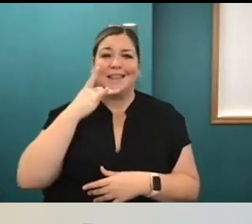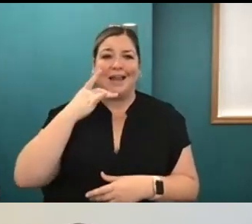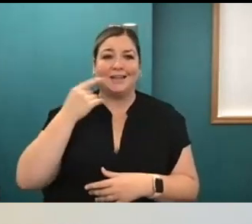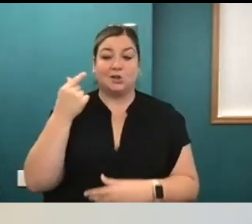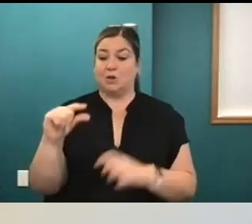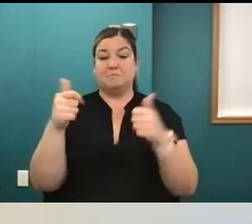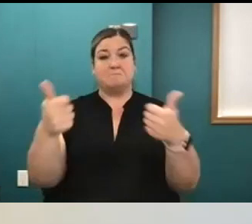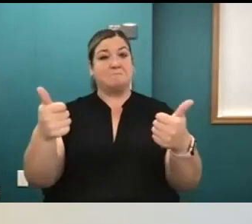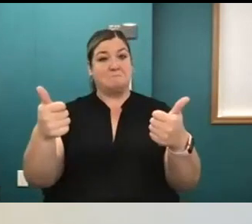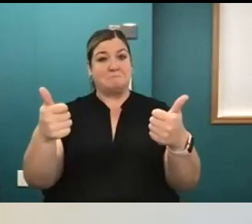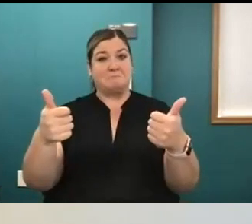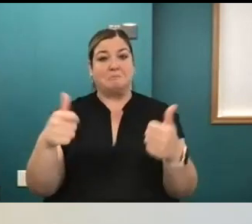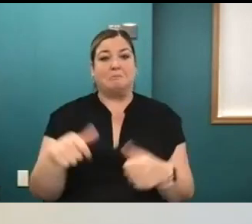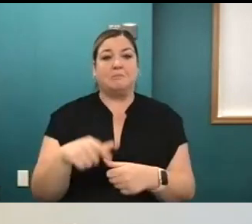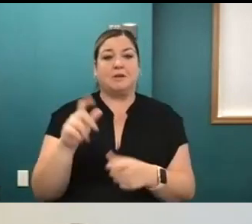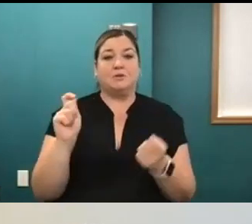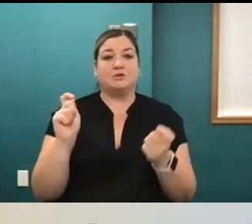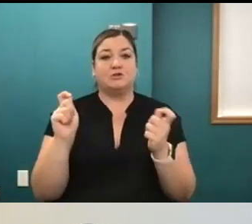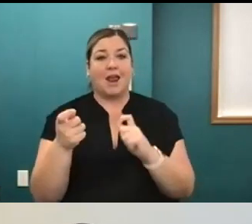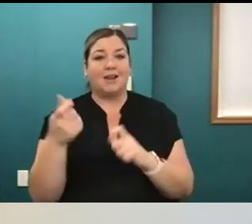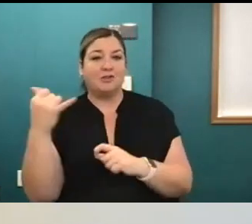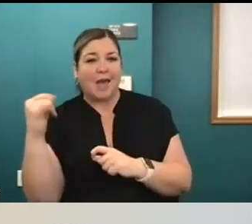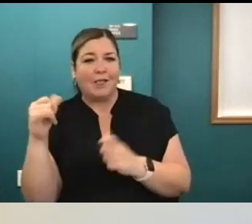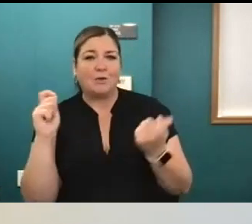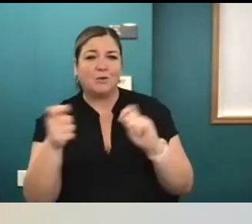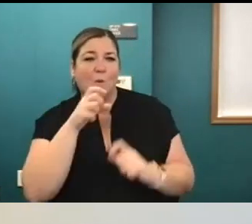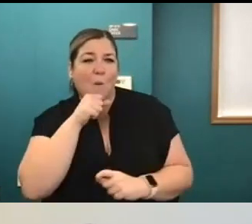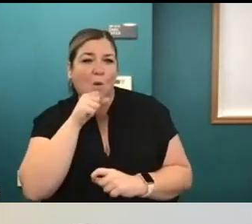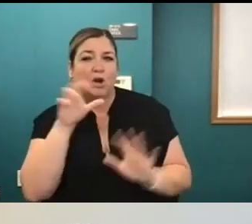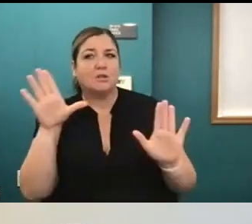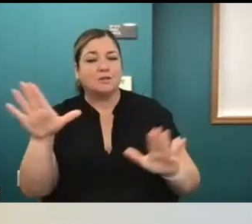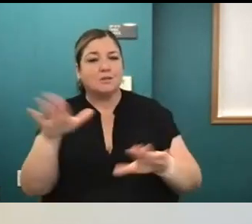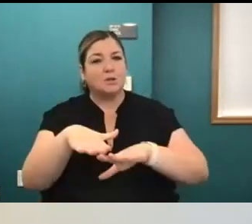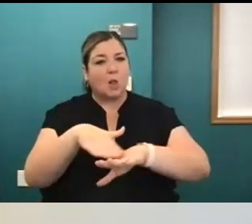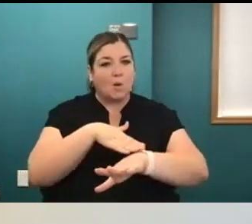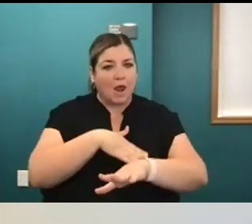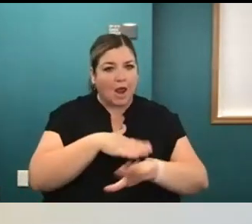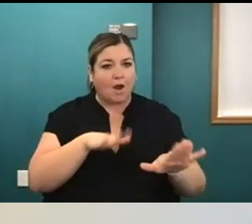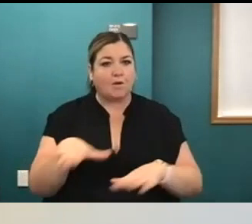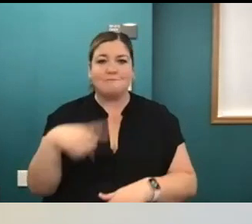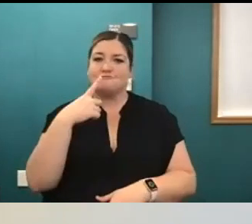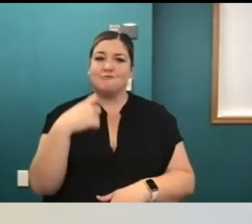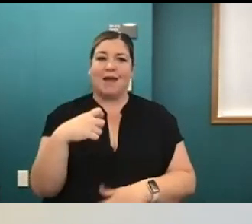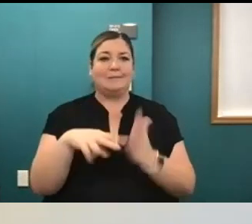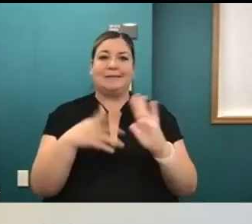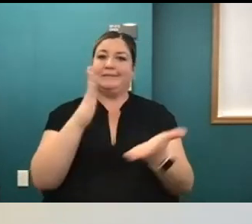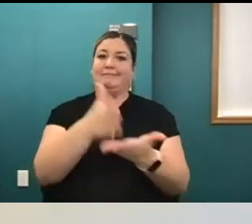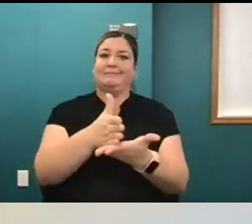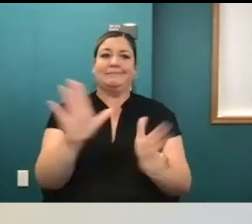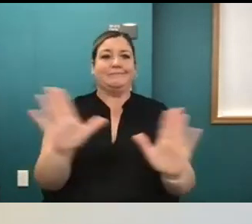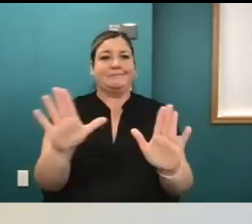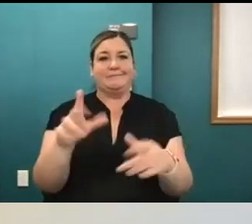day. You'll start to see it turn orange or yellow when it's starting to slow down a little bit. And then red means it needs to be